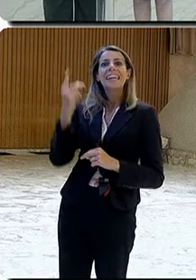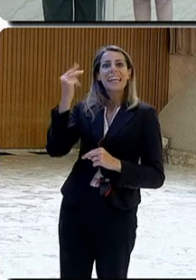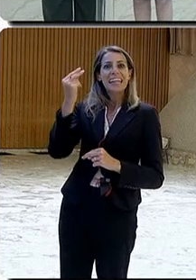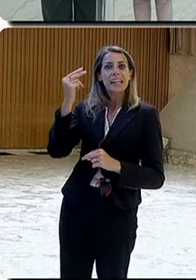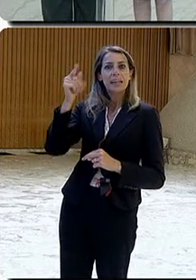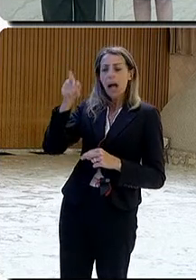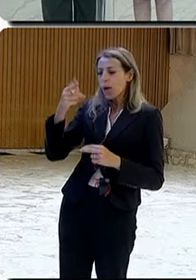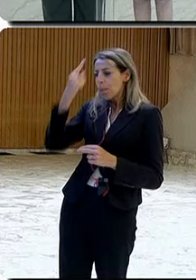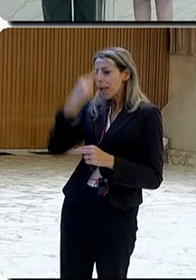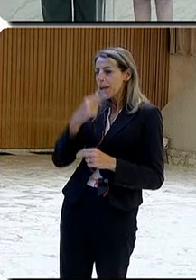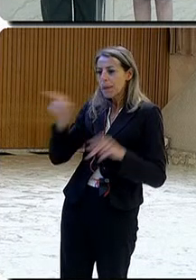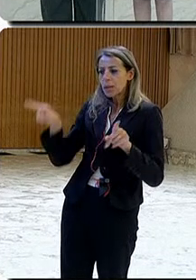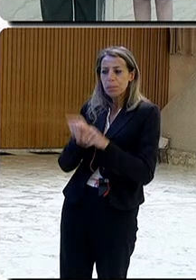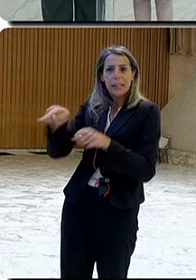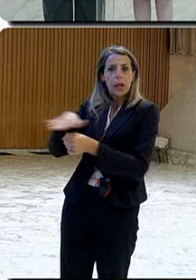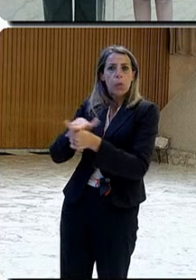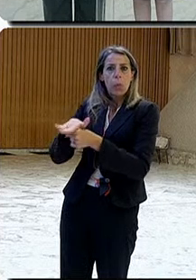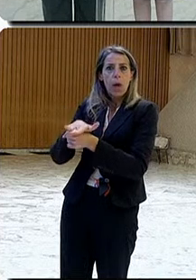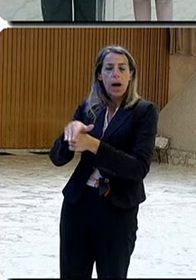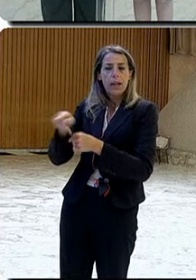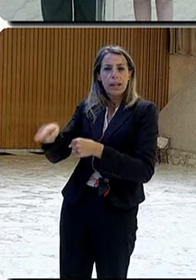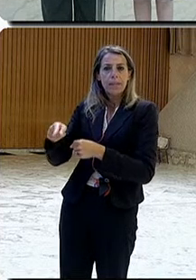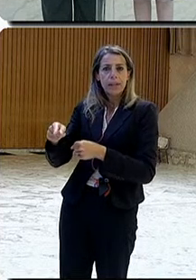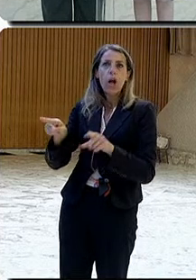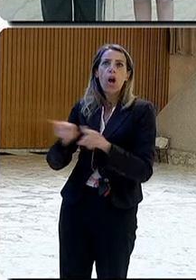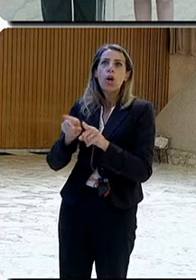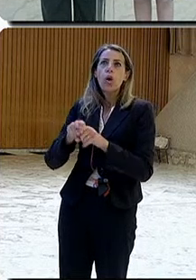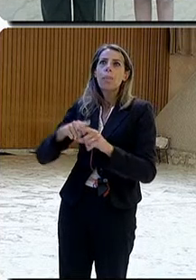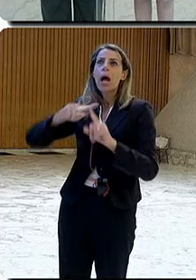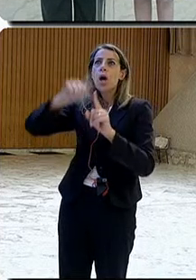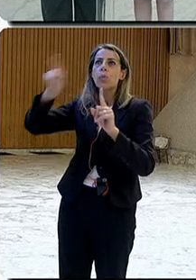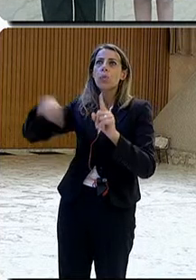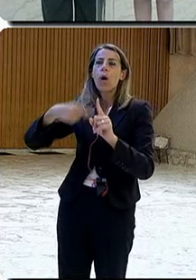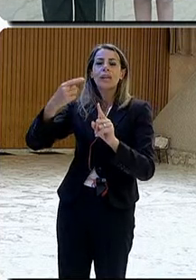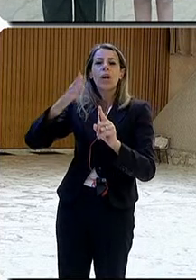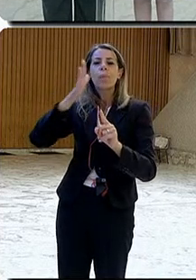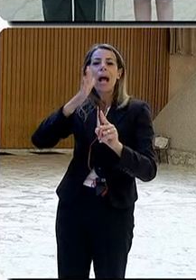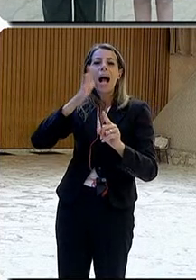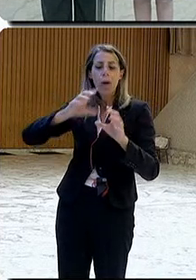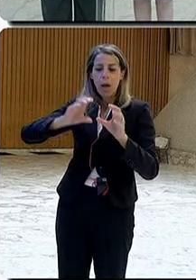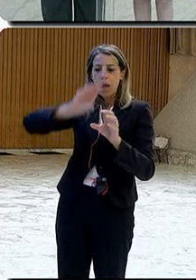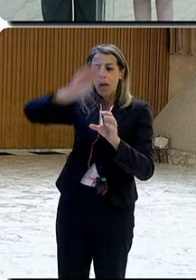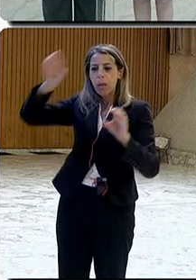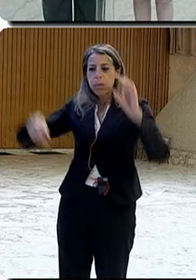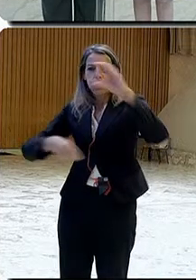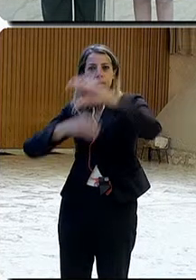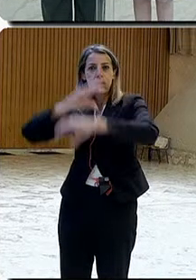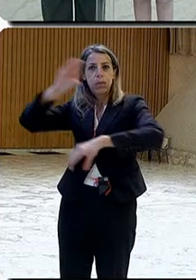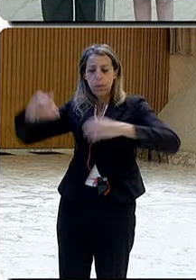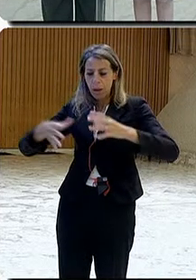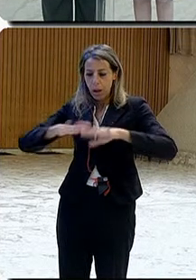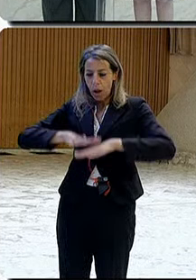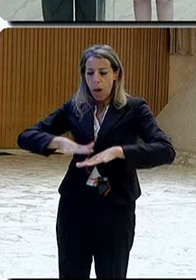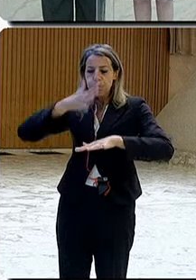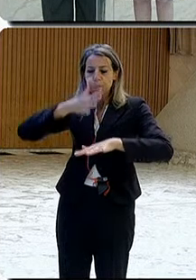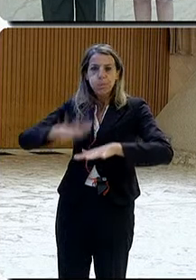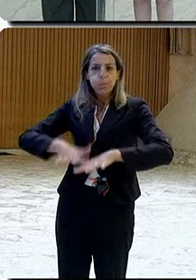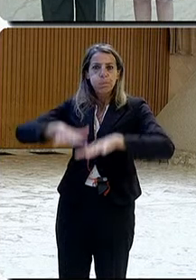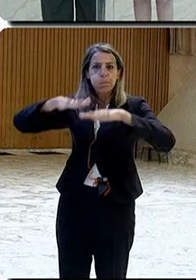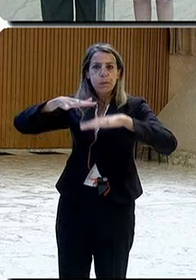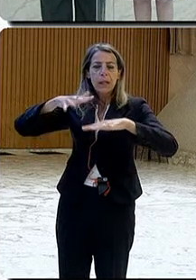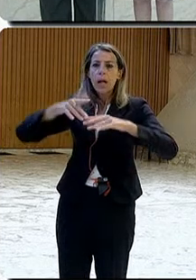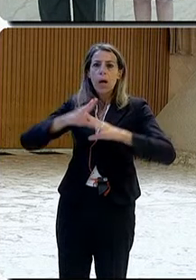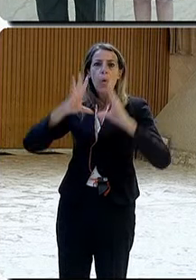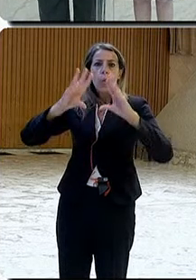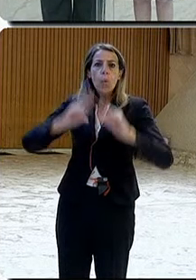a three-bucket water wheel, constantly pouring itself out, but never running dry because it was always being filled up again by the other two